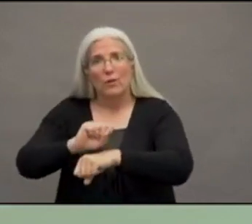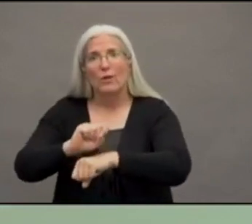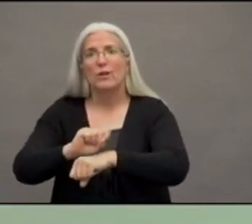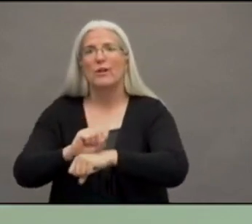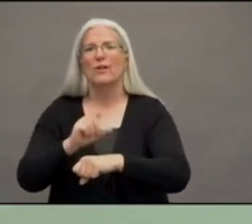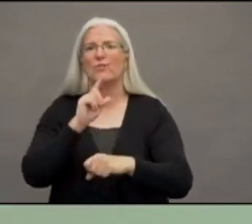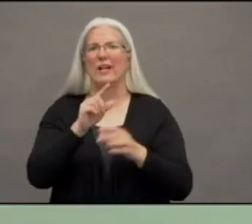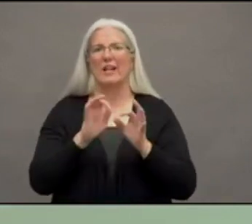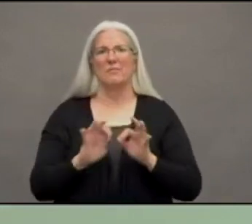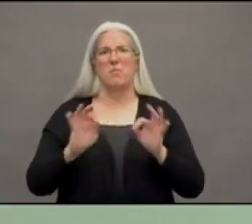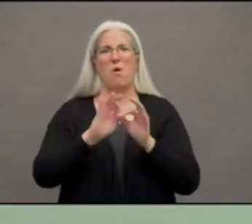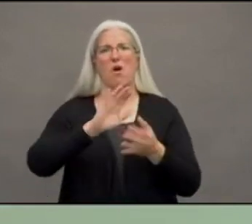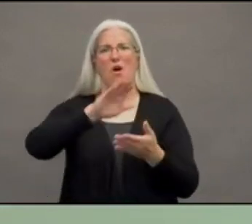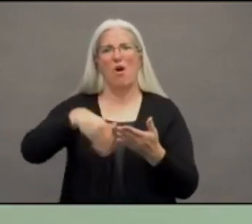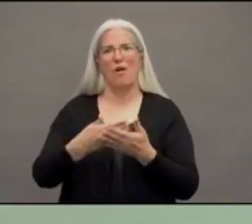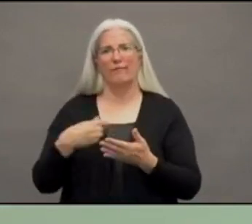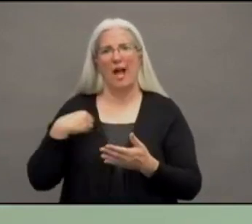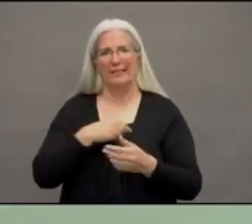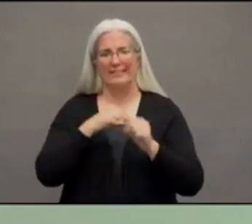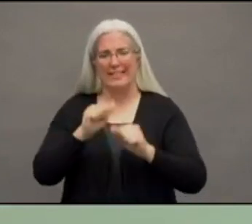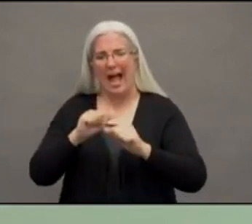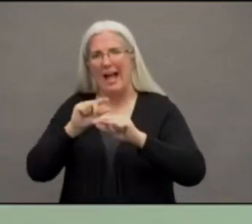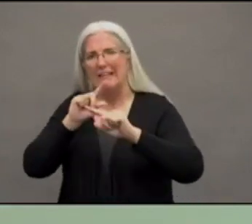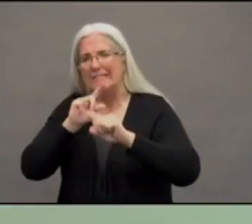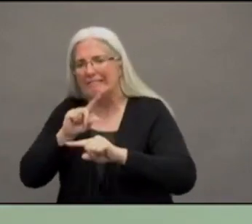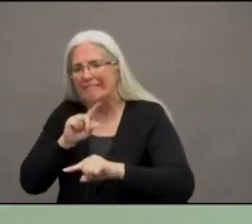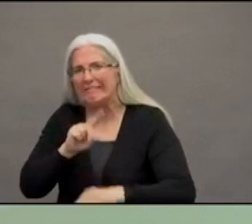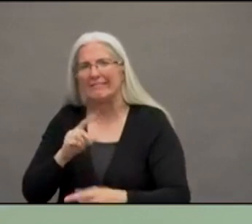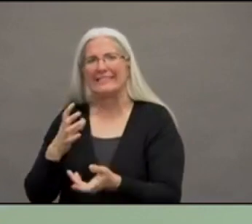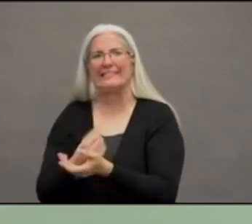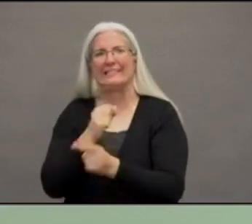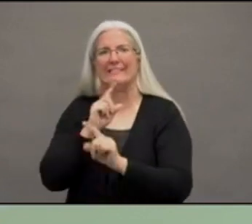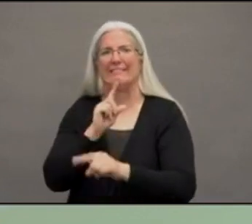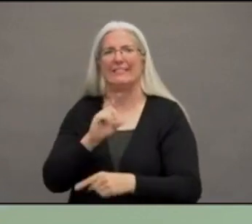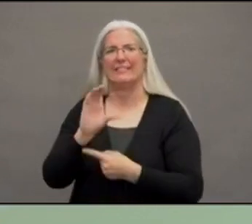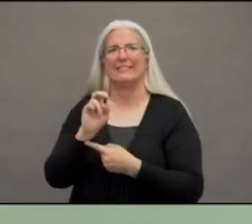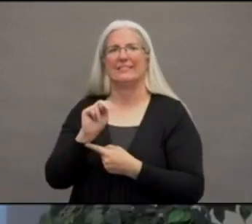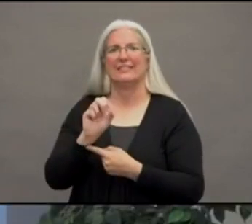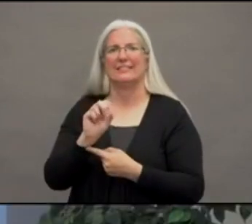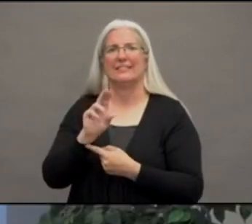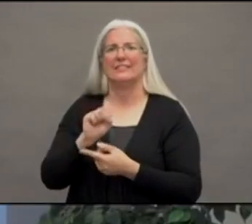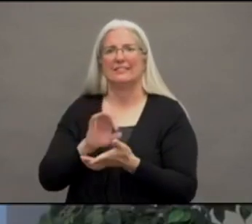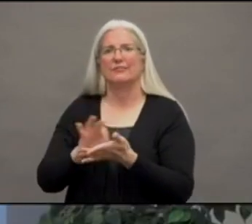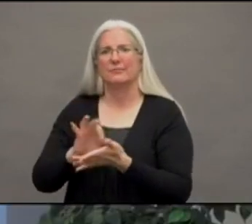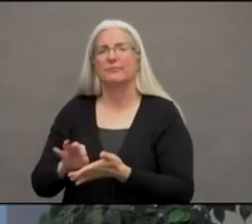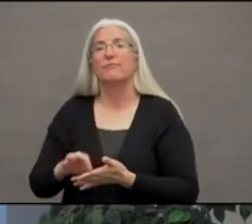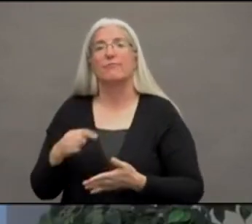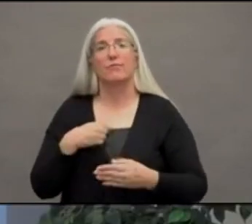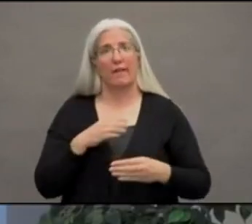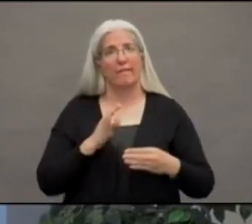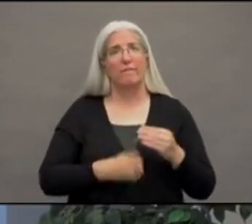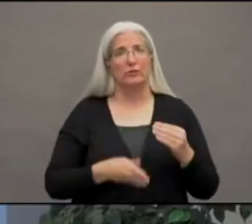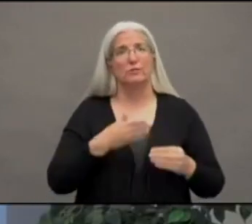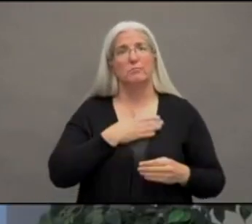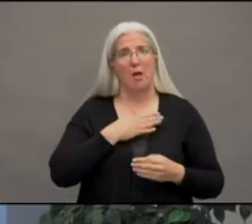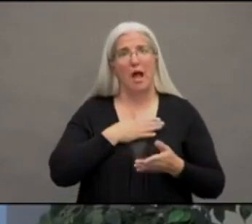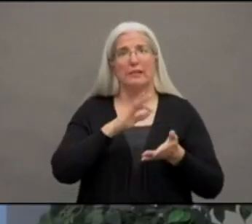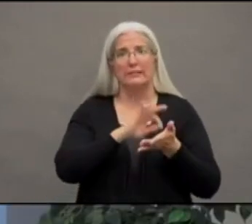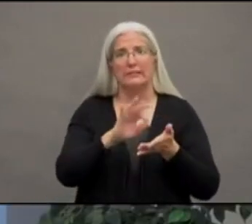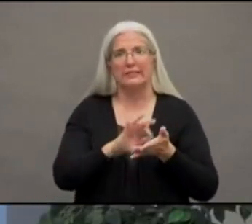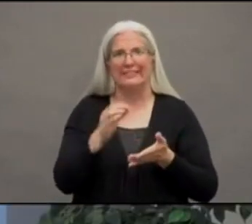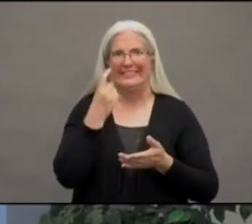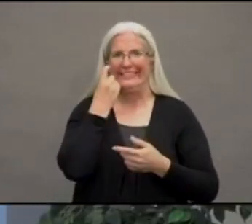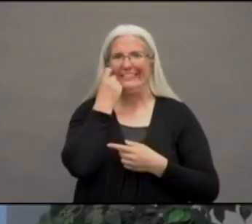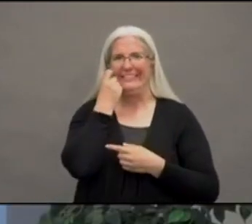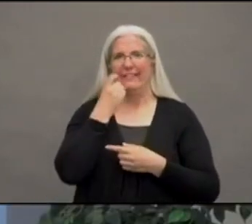are counted. So I completed my census probably not even that long ago, but it feels like a year